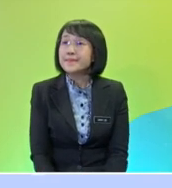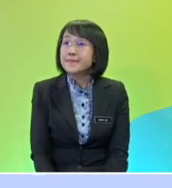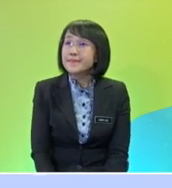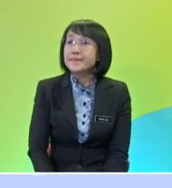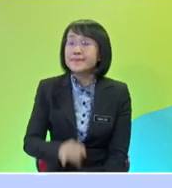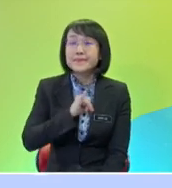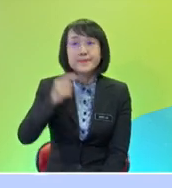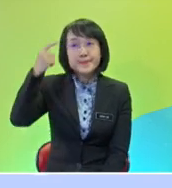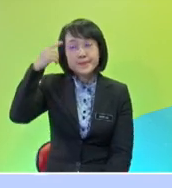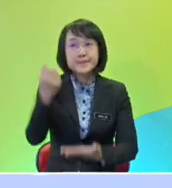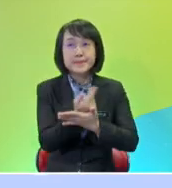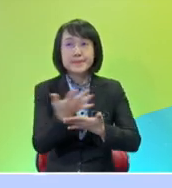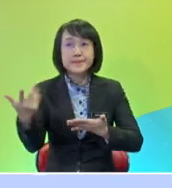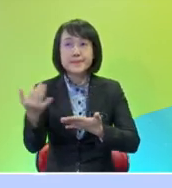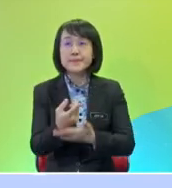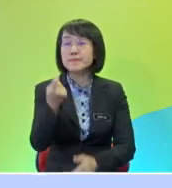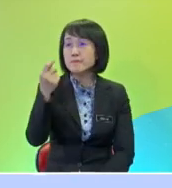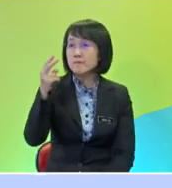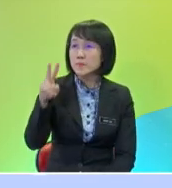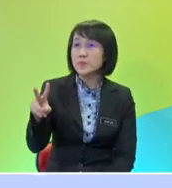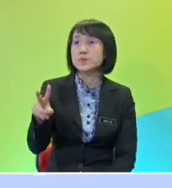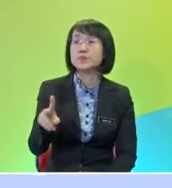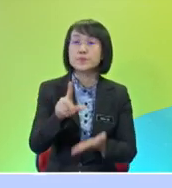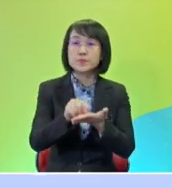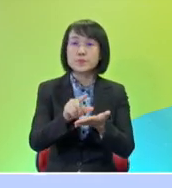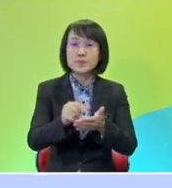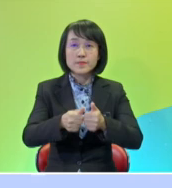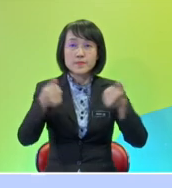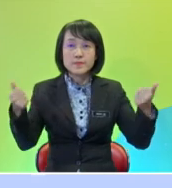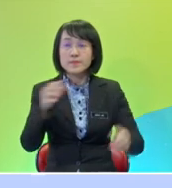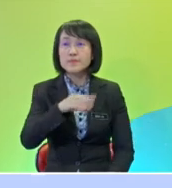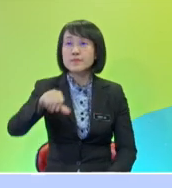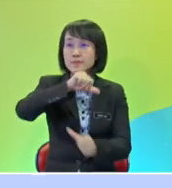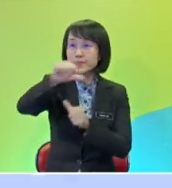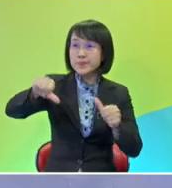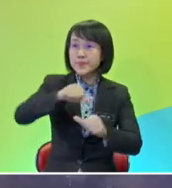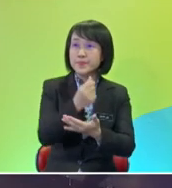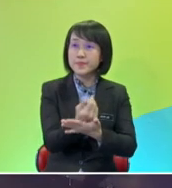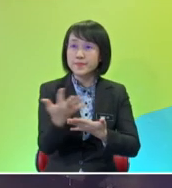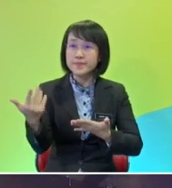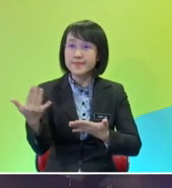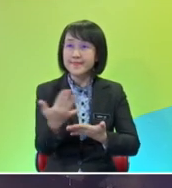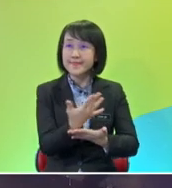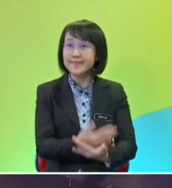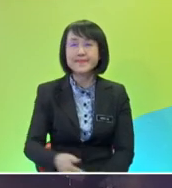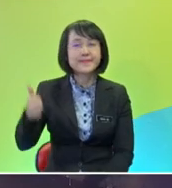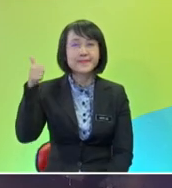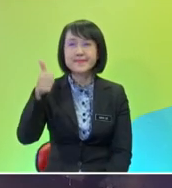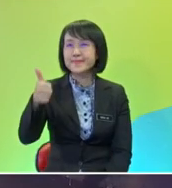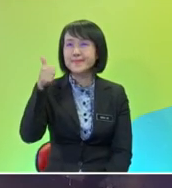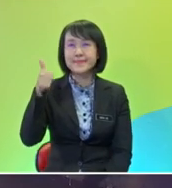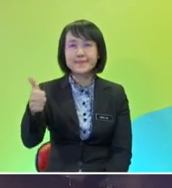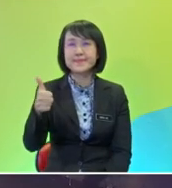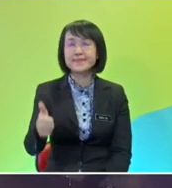I think media is the TV, newspaper and social media. Wow. Well done,